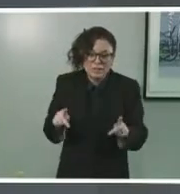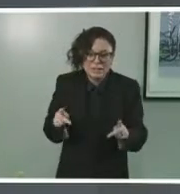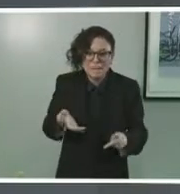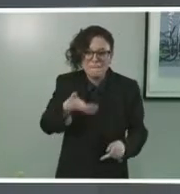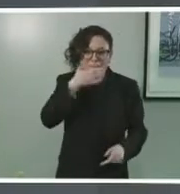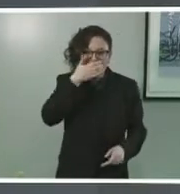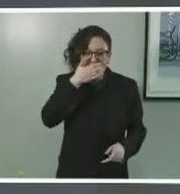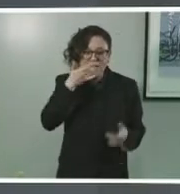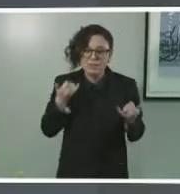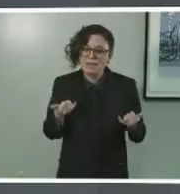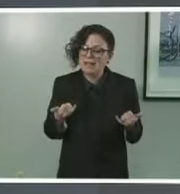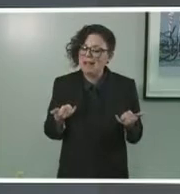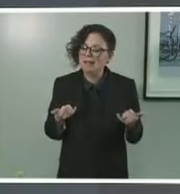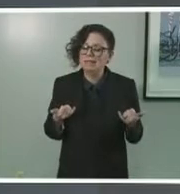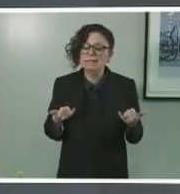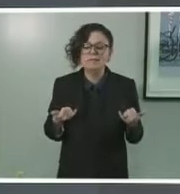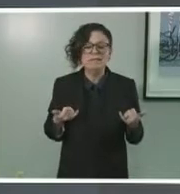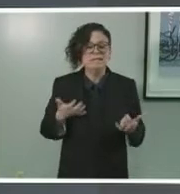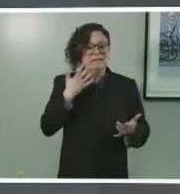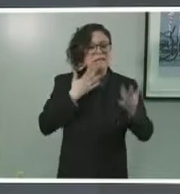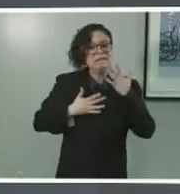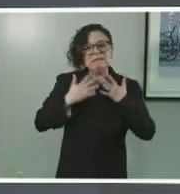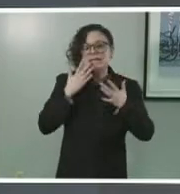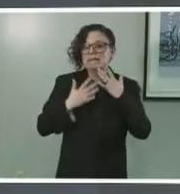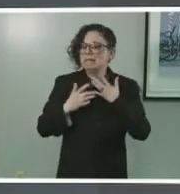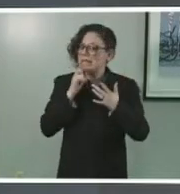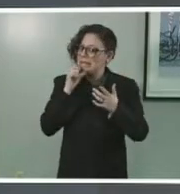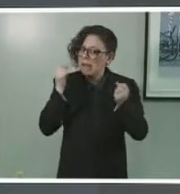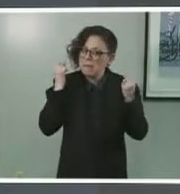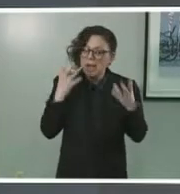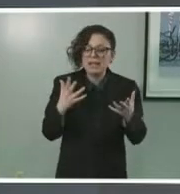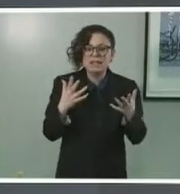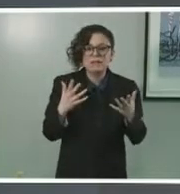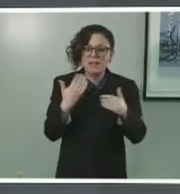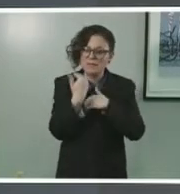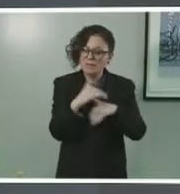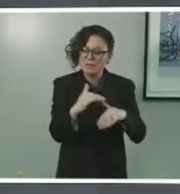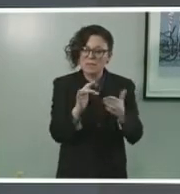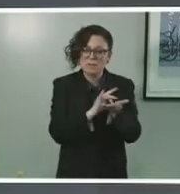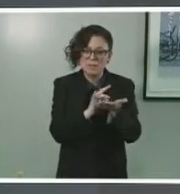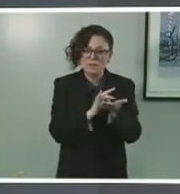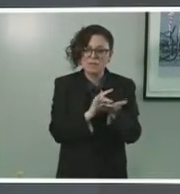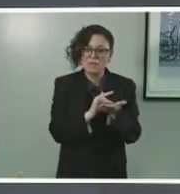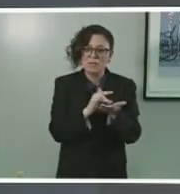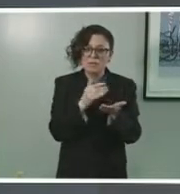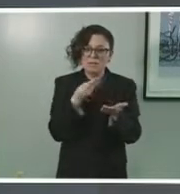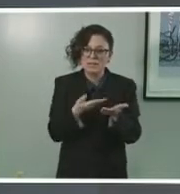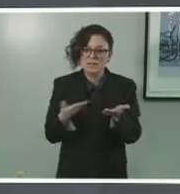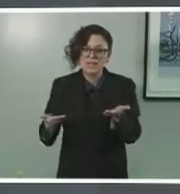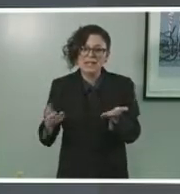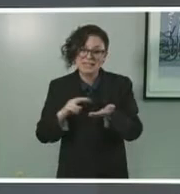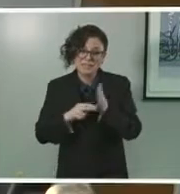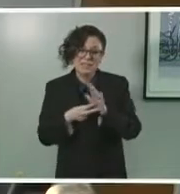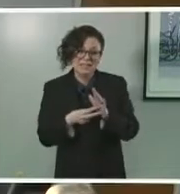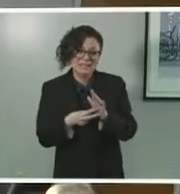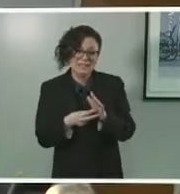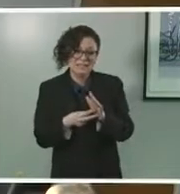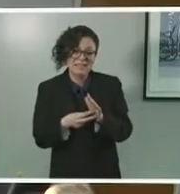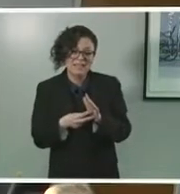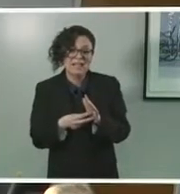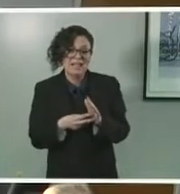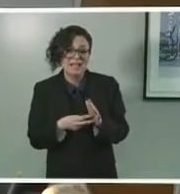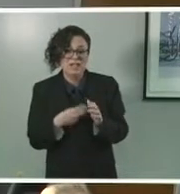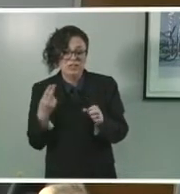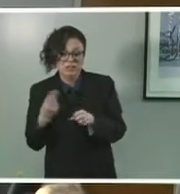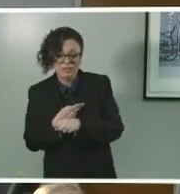Masks right now are on back order. I mean, we have limited medical supplies. Right. So by you using a mask, you're keeping somebody that really needs it from having